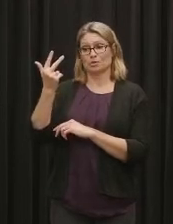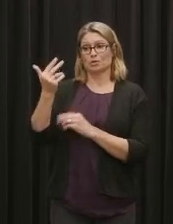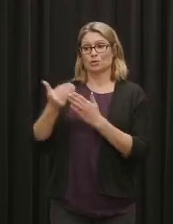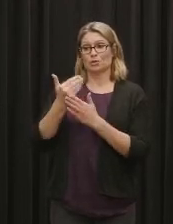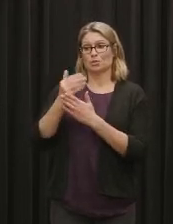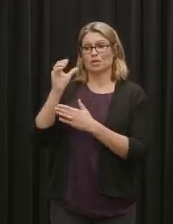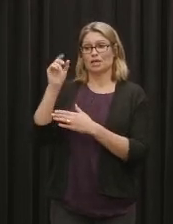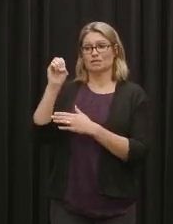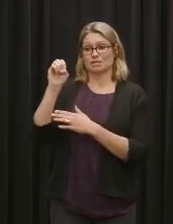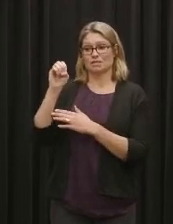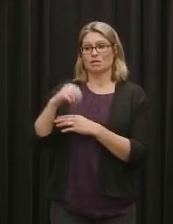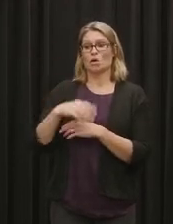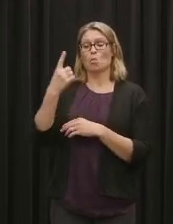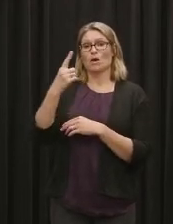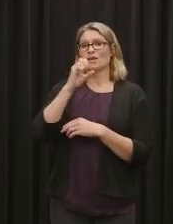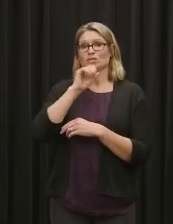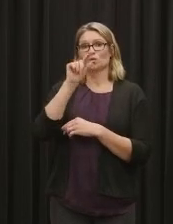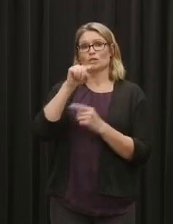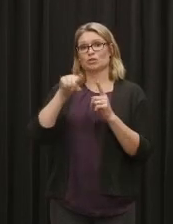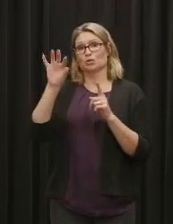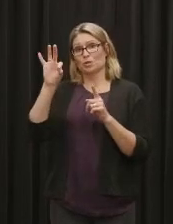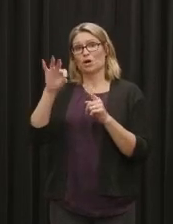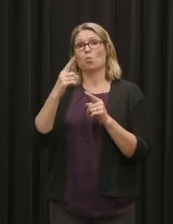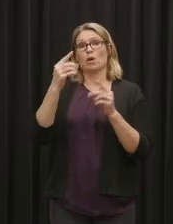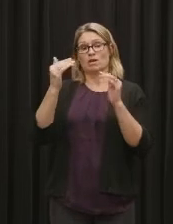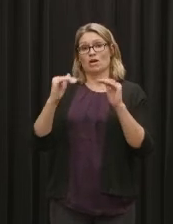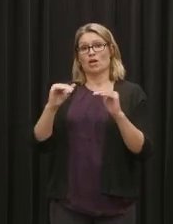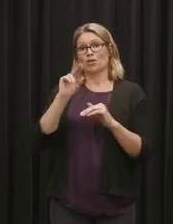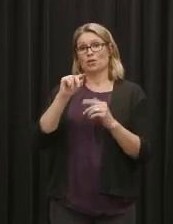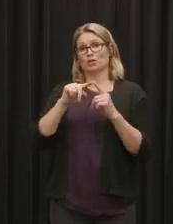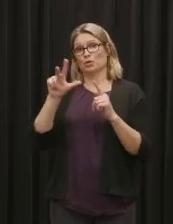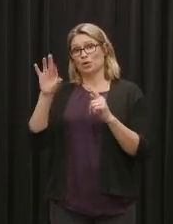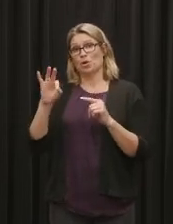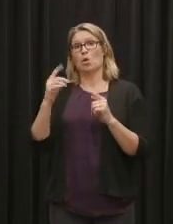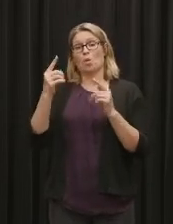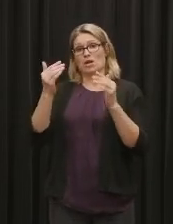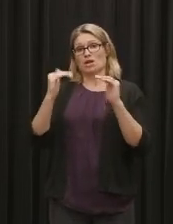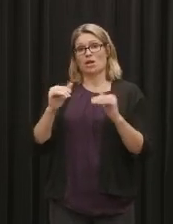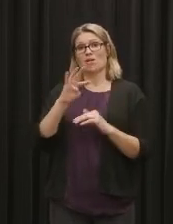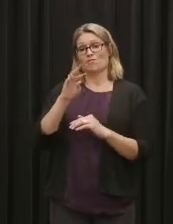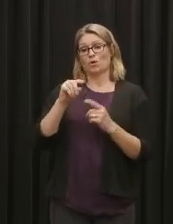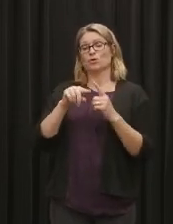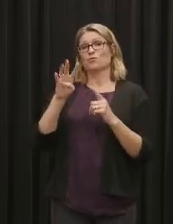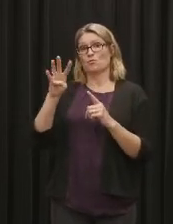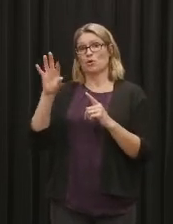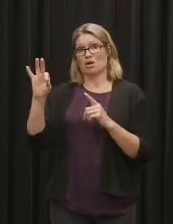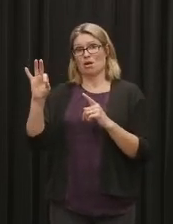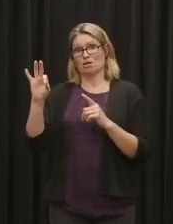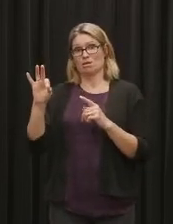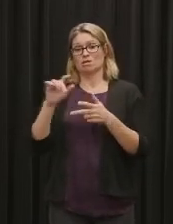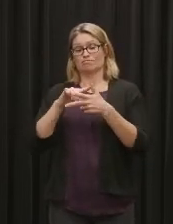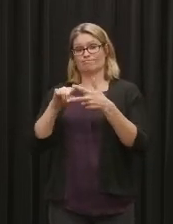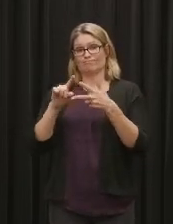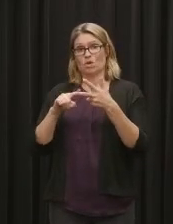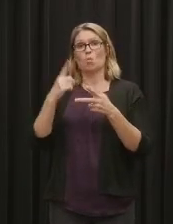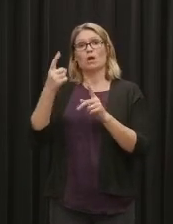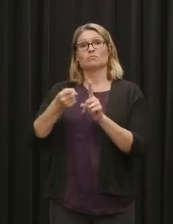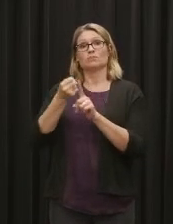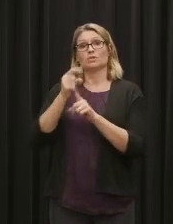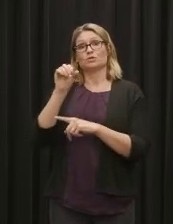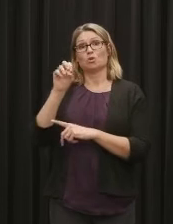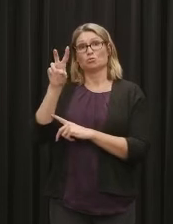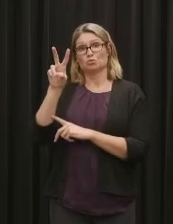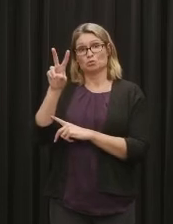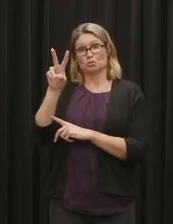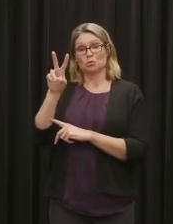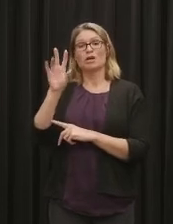aged 20 to 29, 1 individual aged 30 to 39, 1 individual aged 40 to 49. There's 1 new case in Zone 2, which is